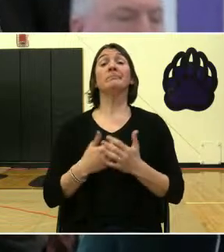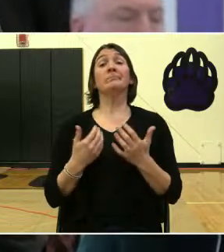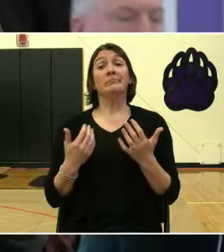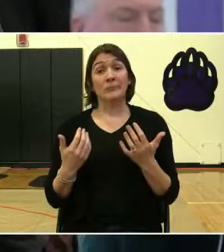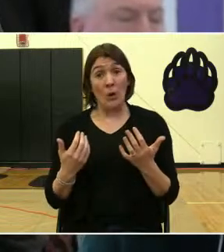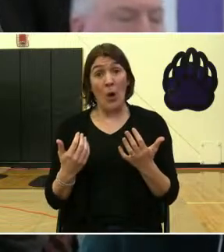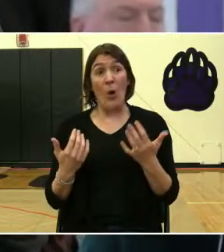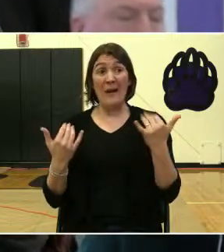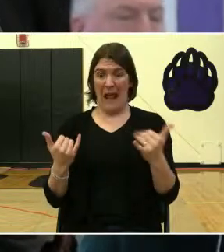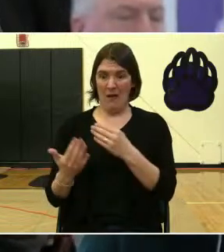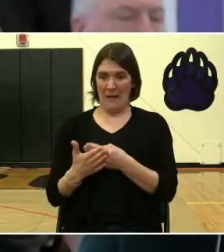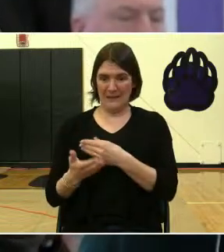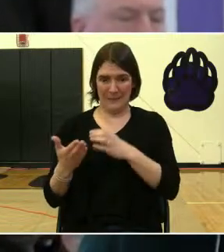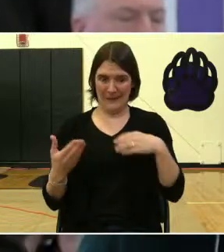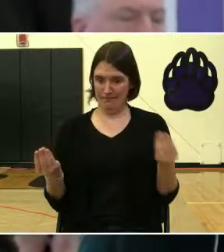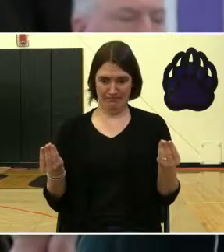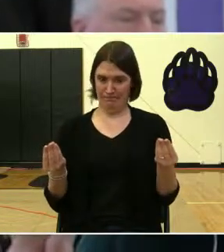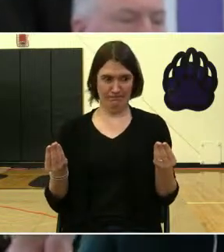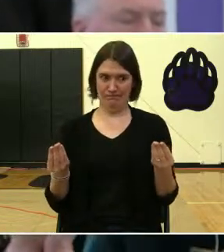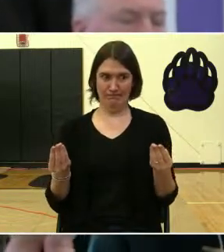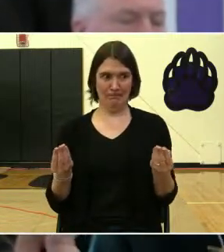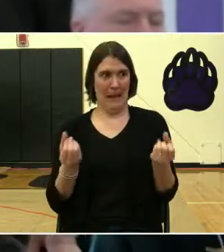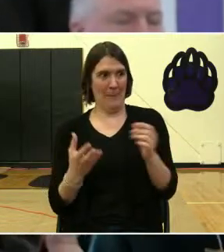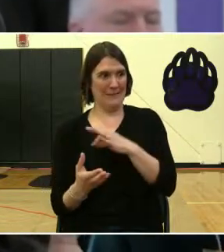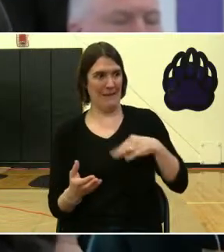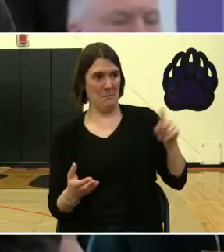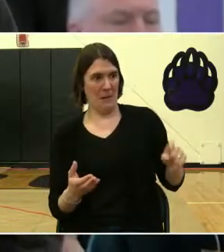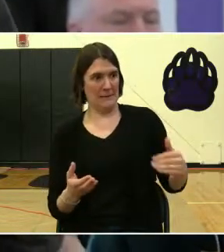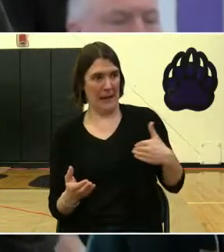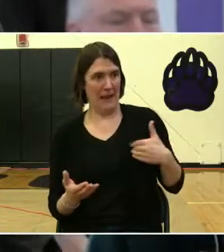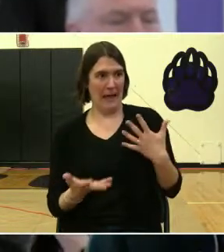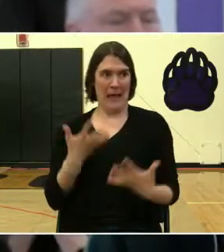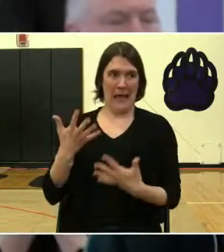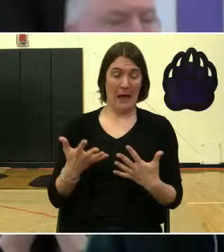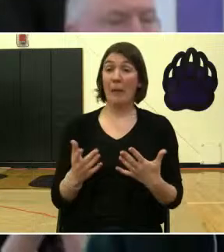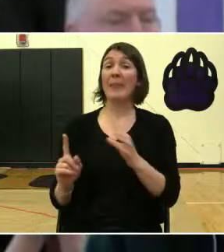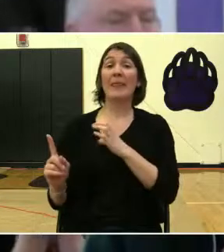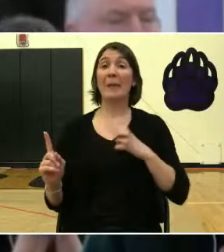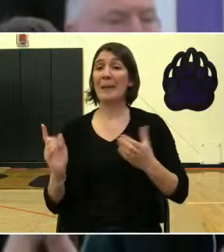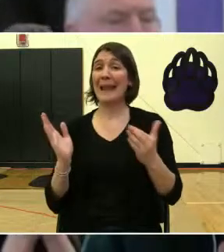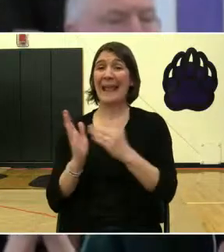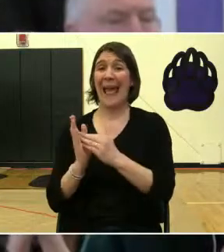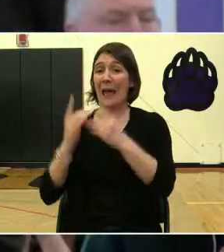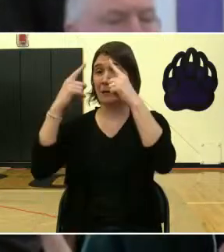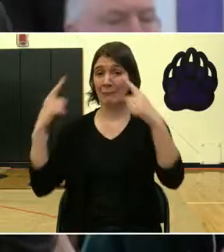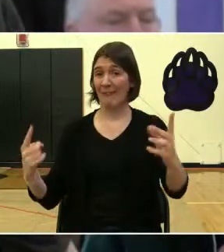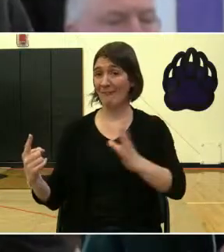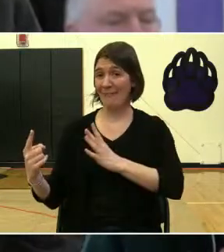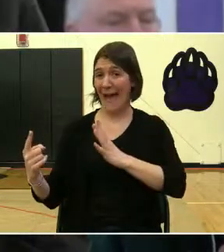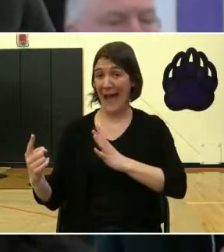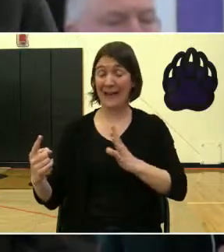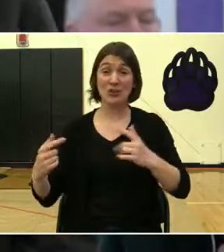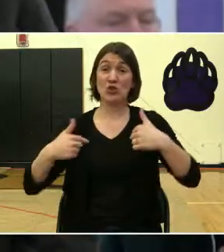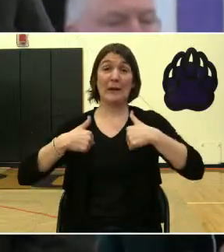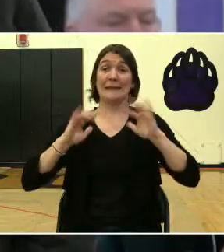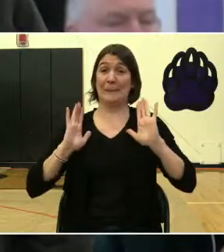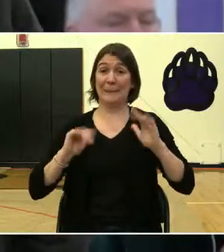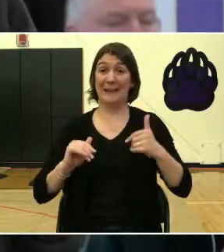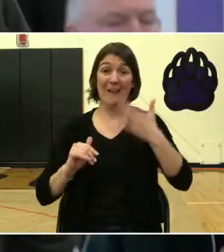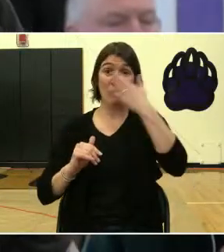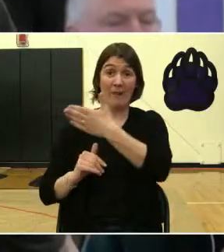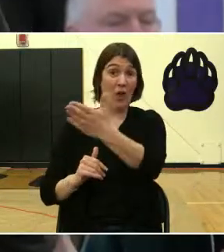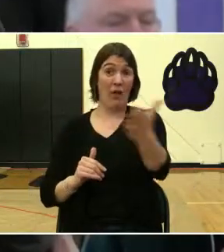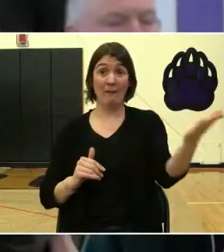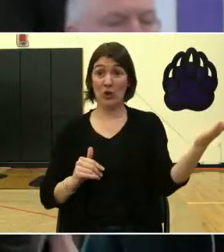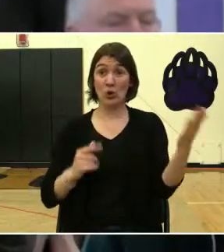in the finance committee and again any member of the committee May argue with me in front of all